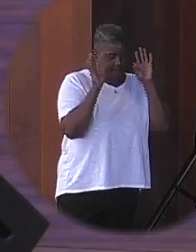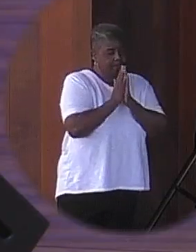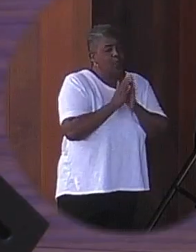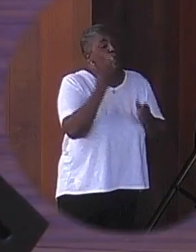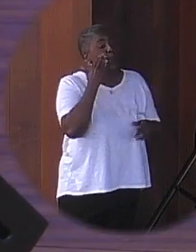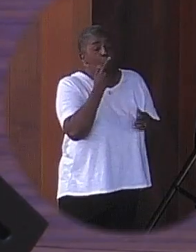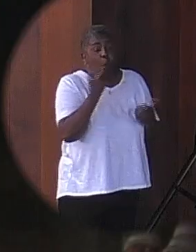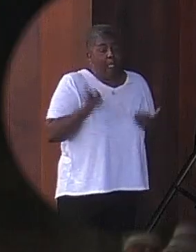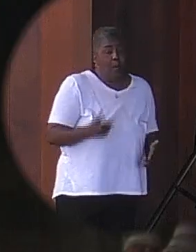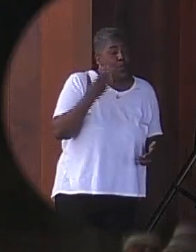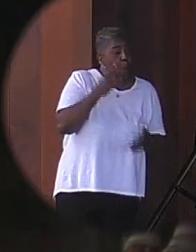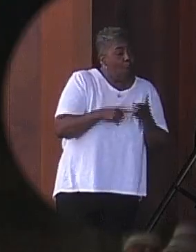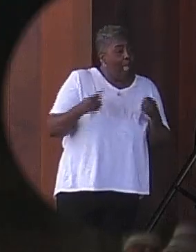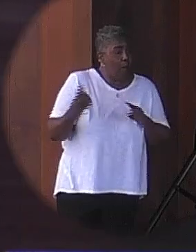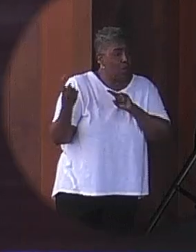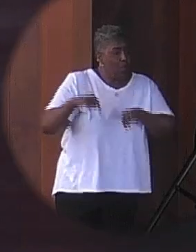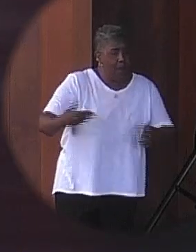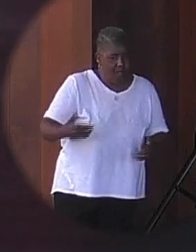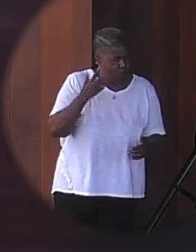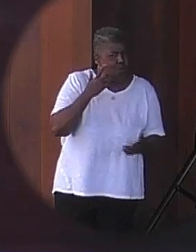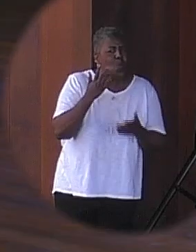You know who I am. You knew what you was gonna get when you came here.